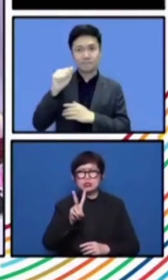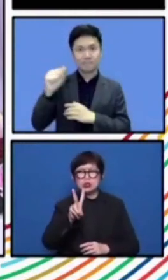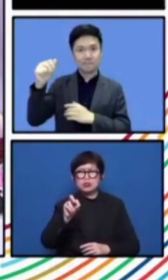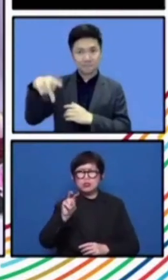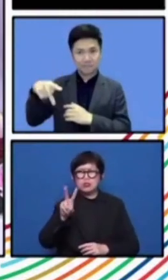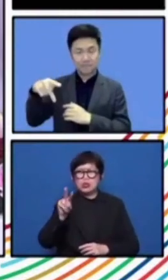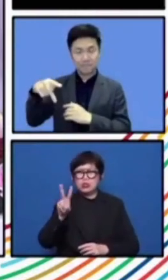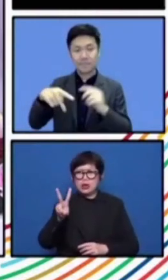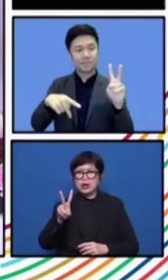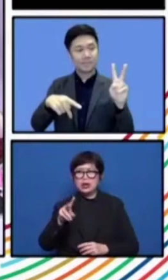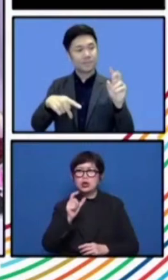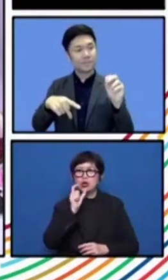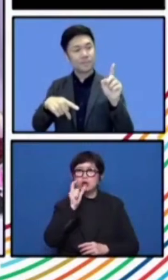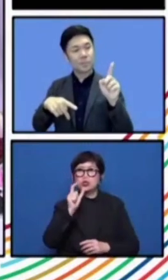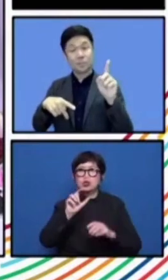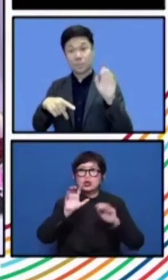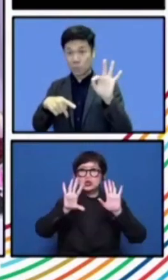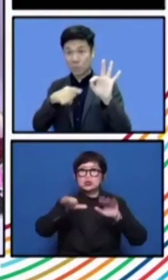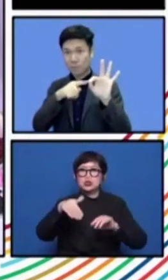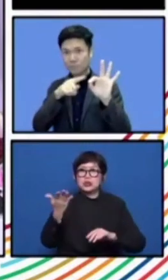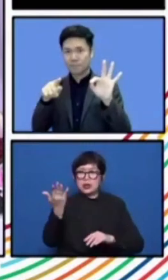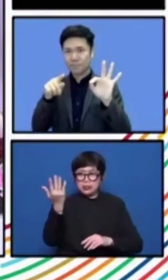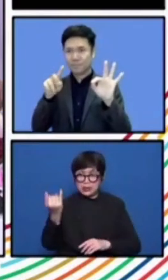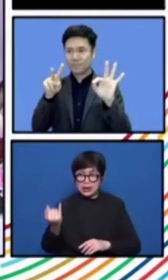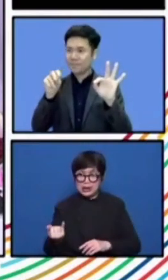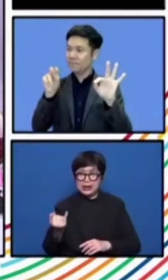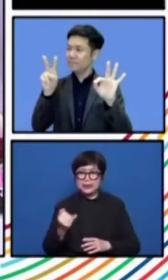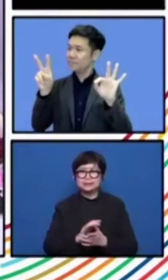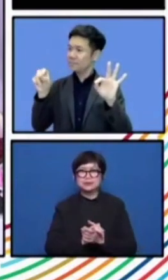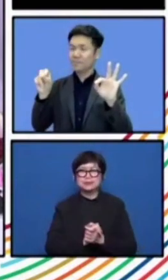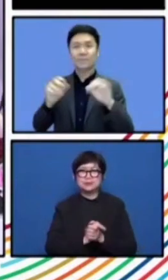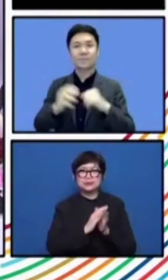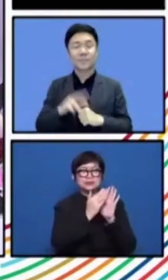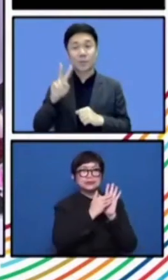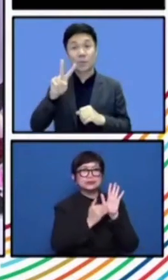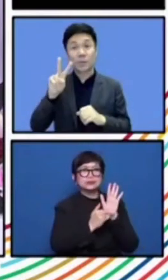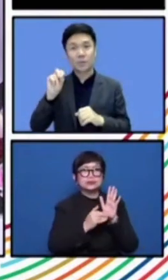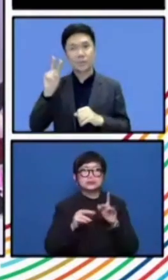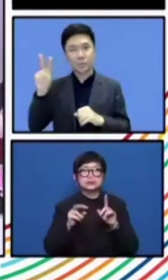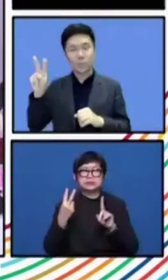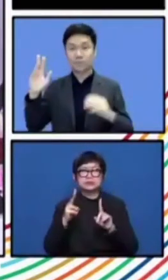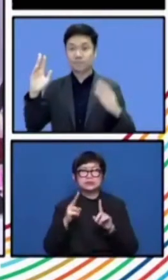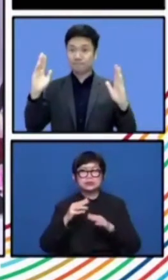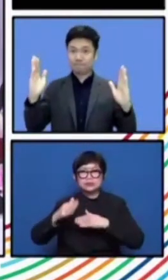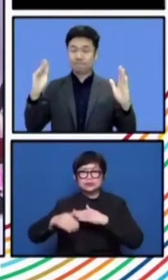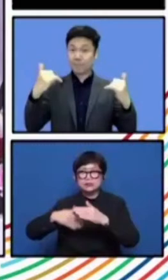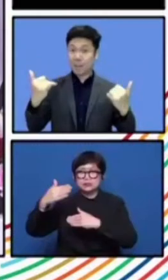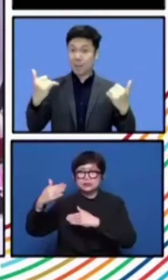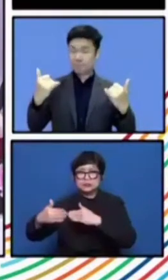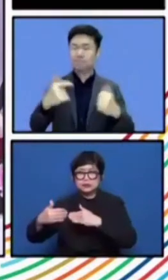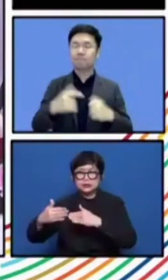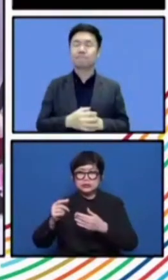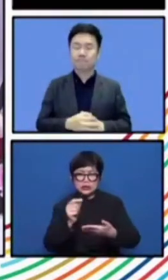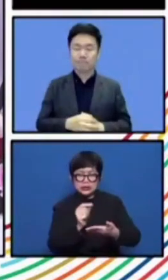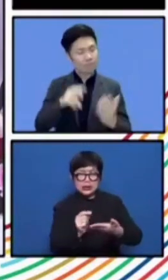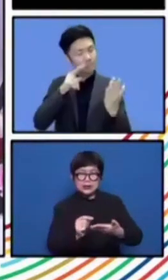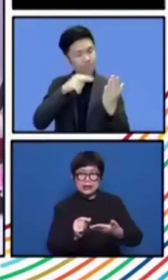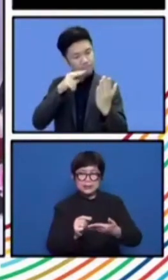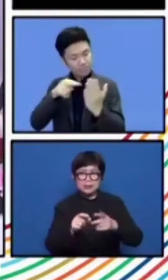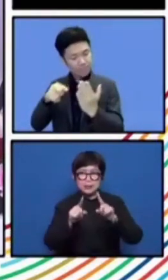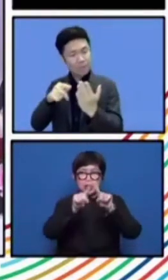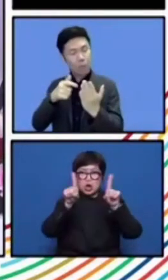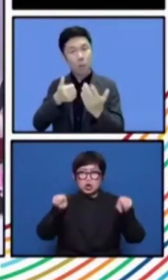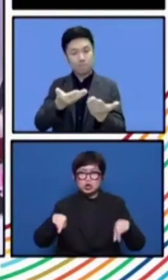2013-2022 in accordance with rule 12 of the rules of the procedure of the commission the bureau noted that credentials have been received